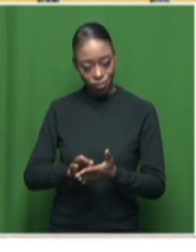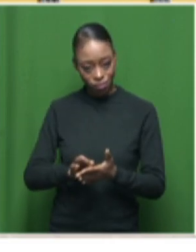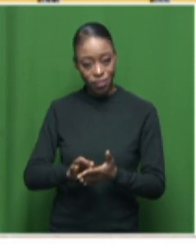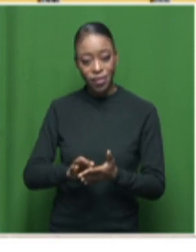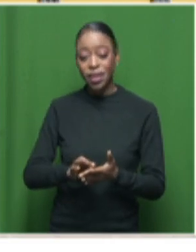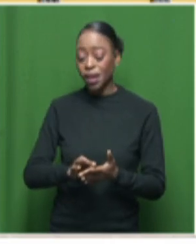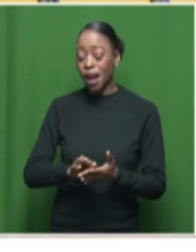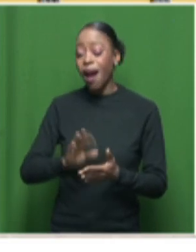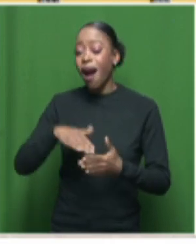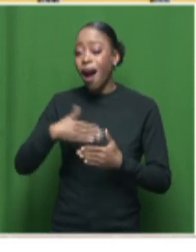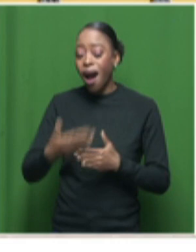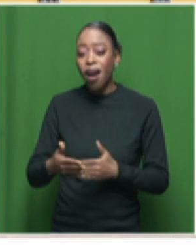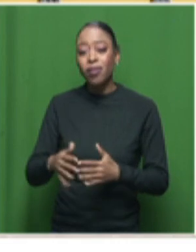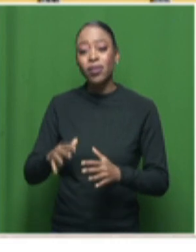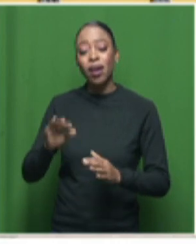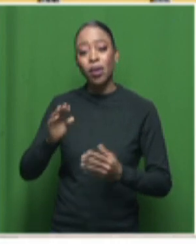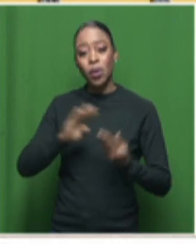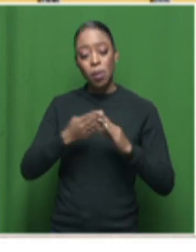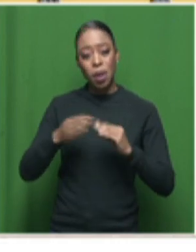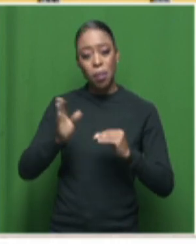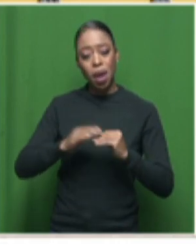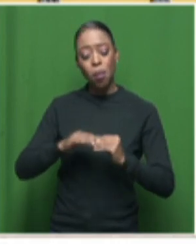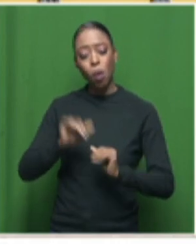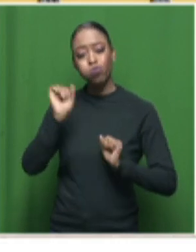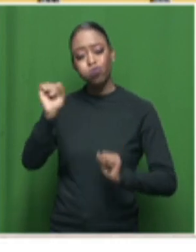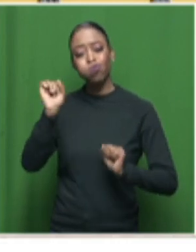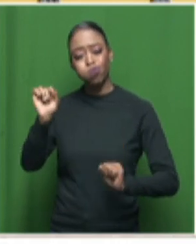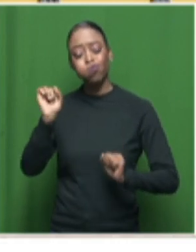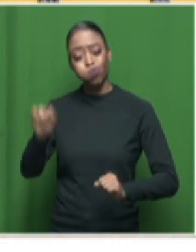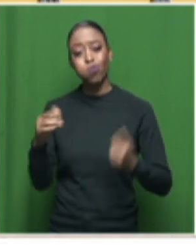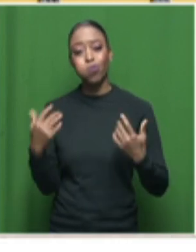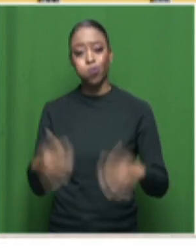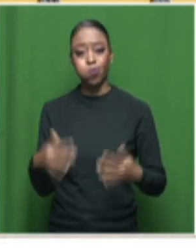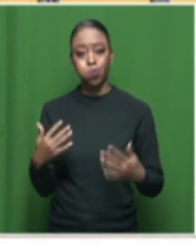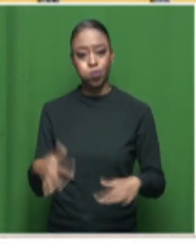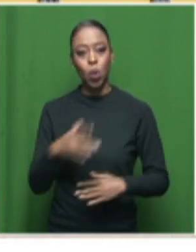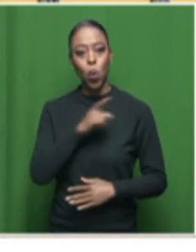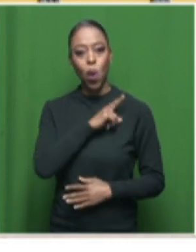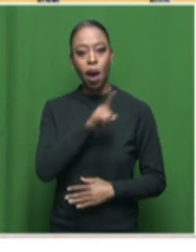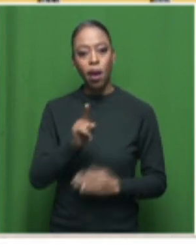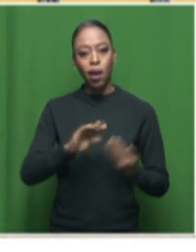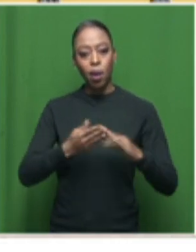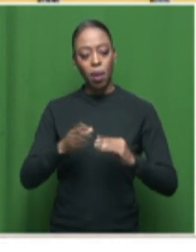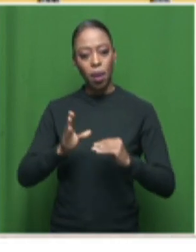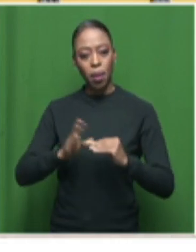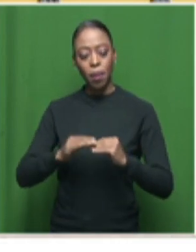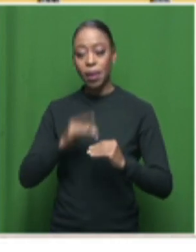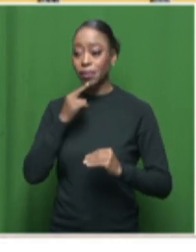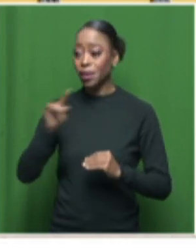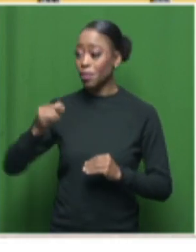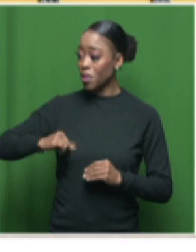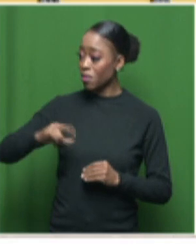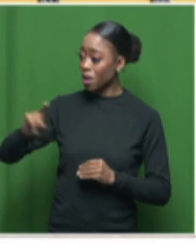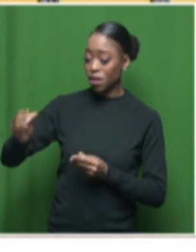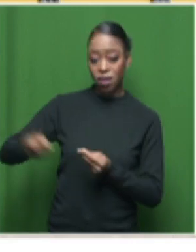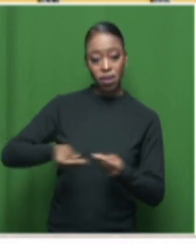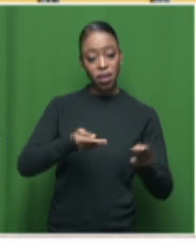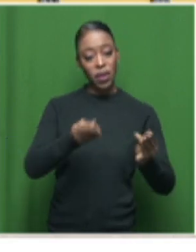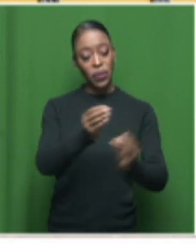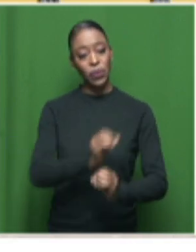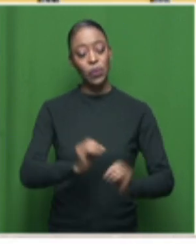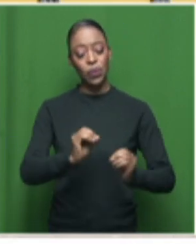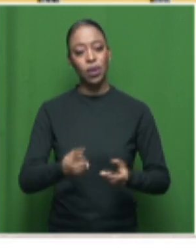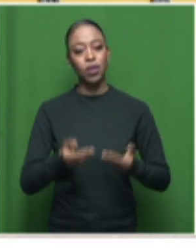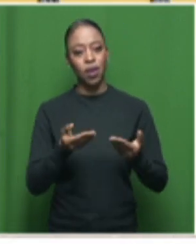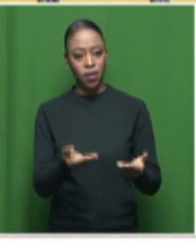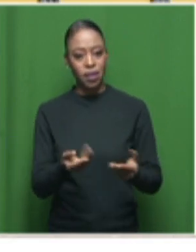very violent protest by residents in several villages in Malamulele who were saying the Thulamela municipality is not providing services